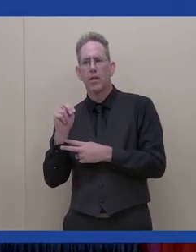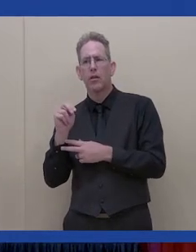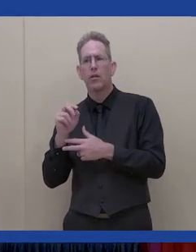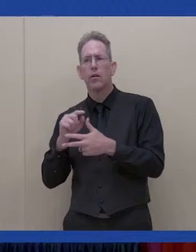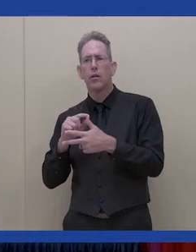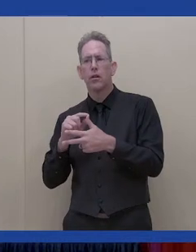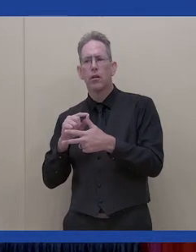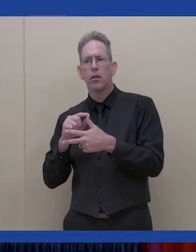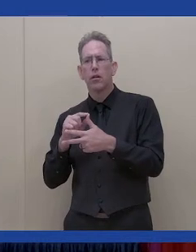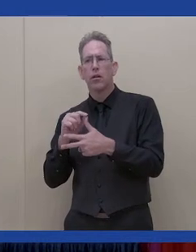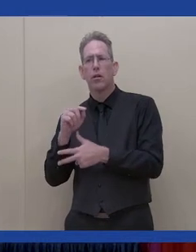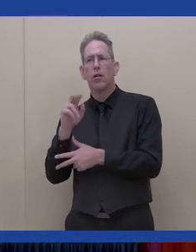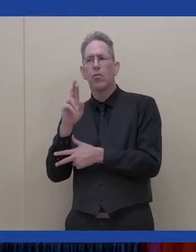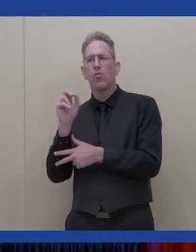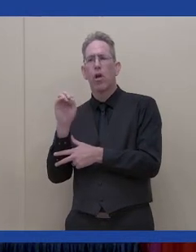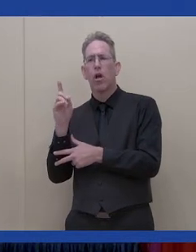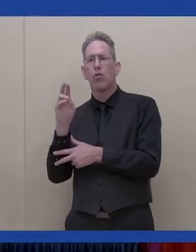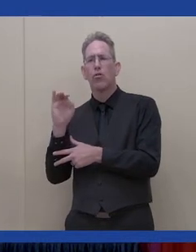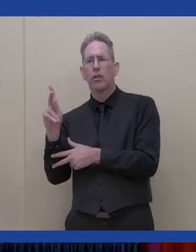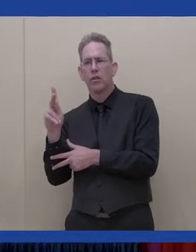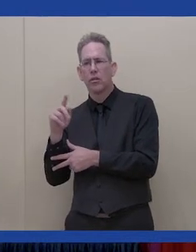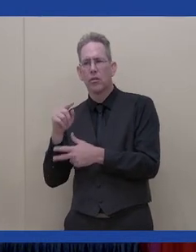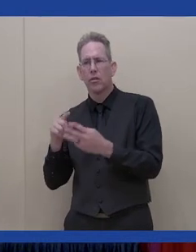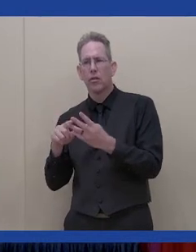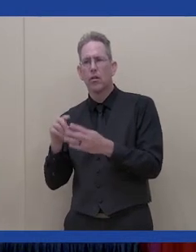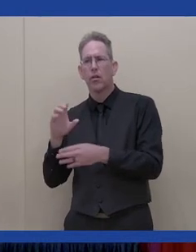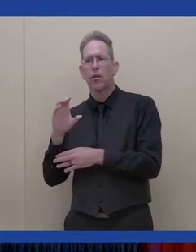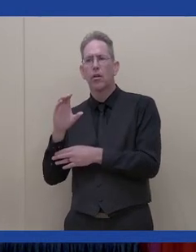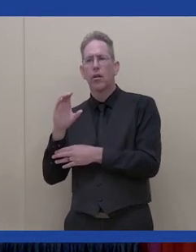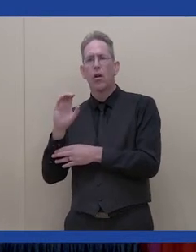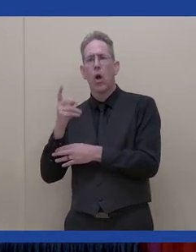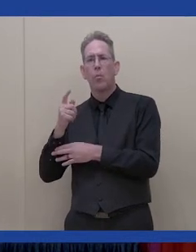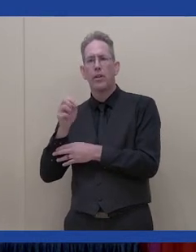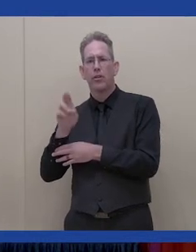Carpenter? Yes. Councilor Doherty? Yes.